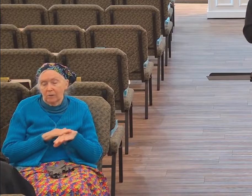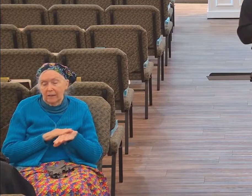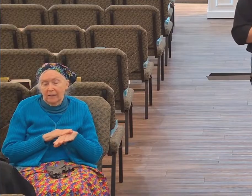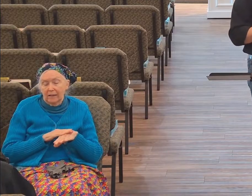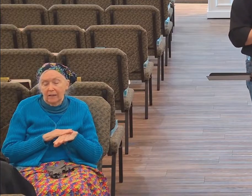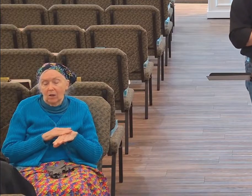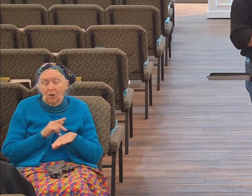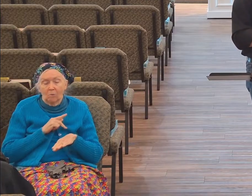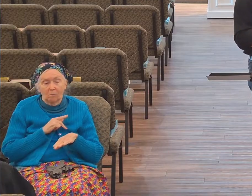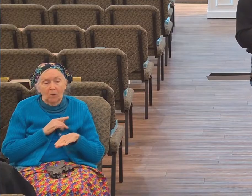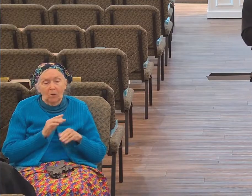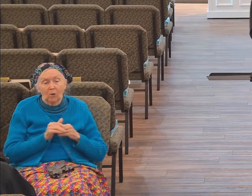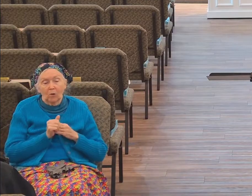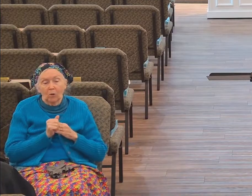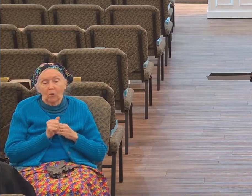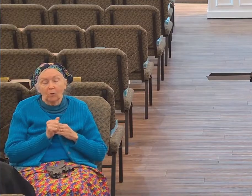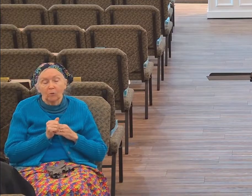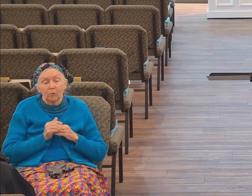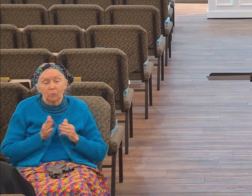what?